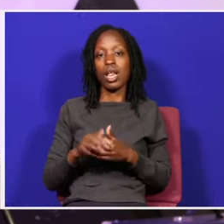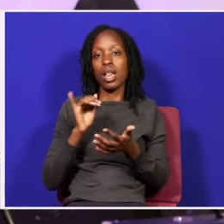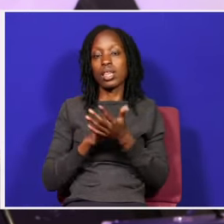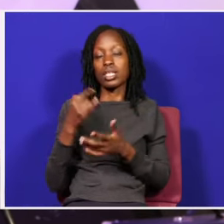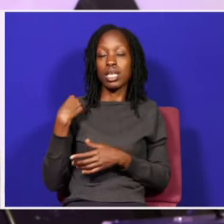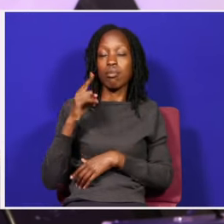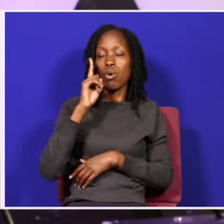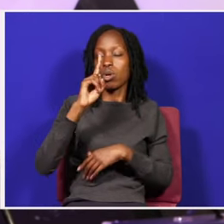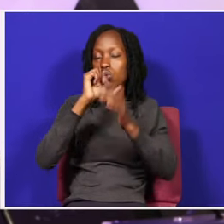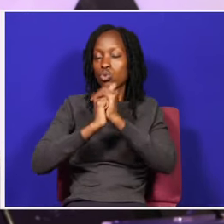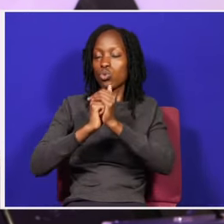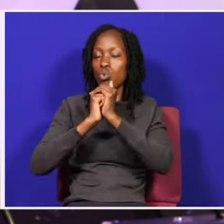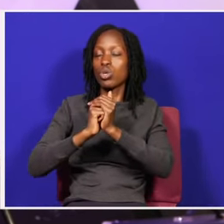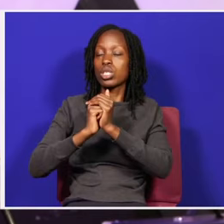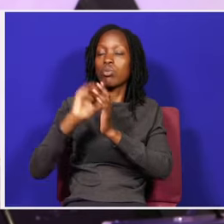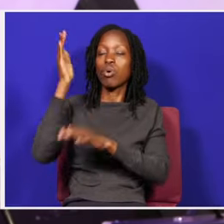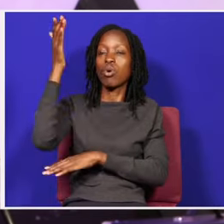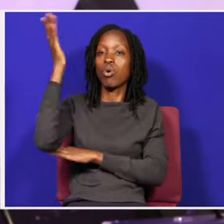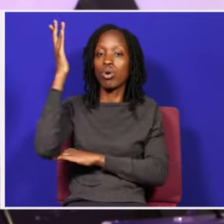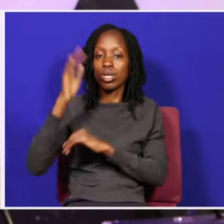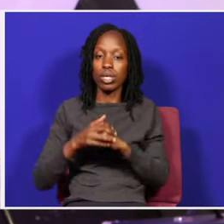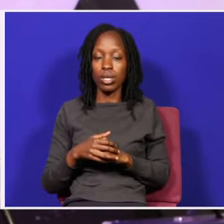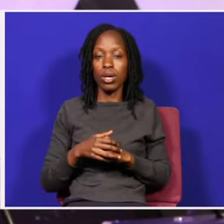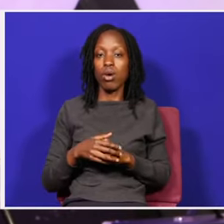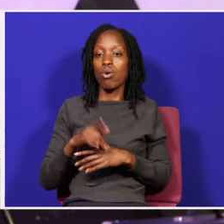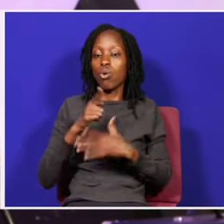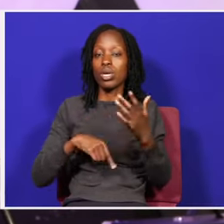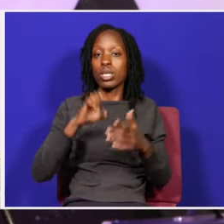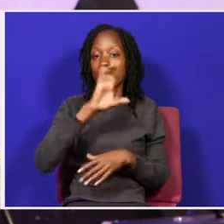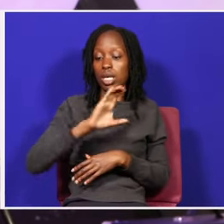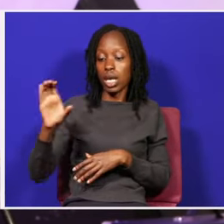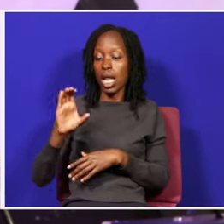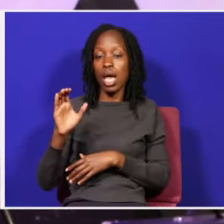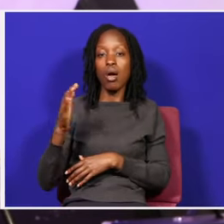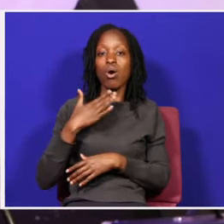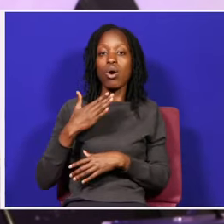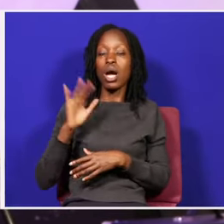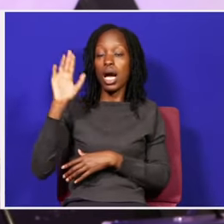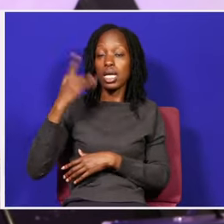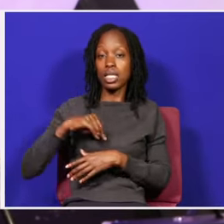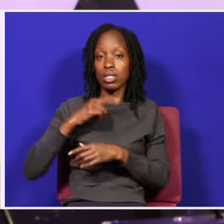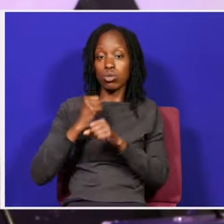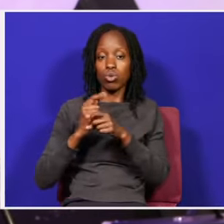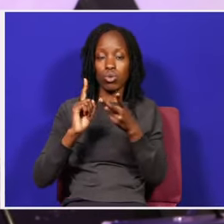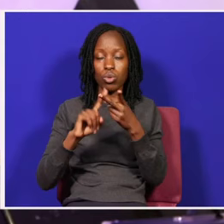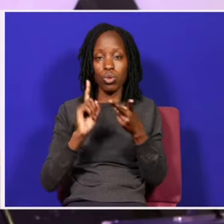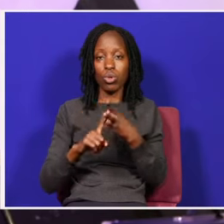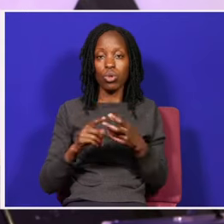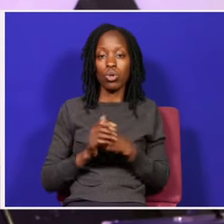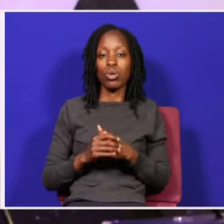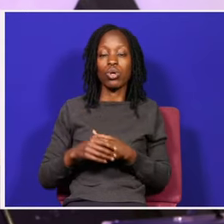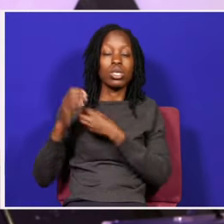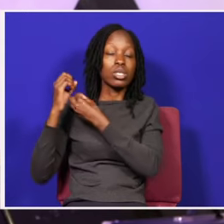thing that this last chapter, last two verses of Ecclesiastes asks us to do. The second is to keep